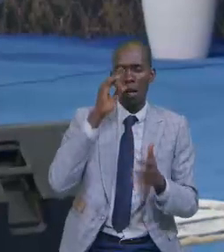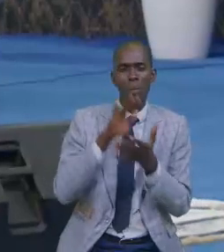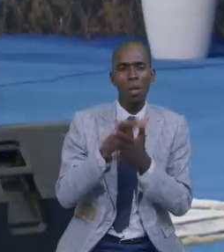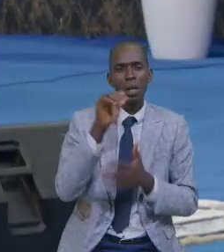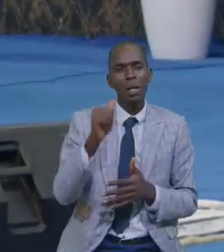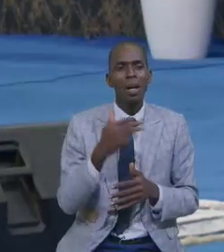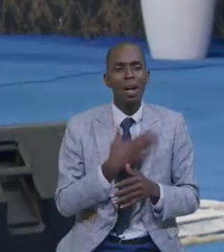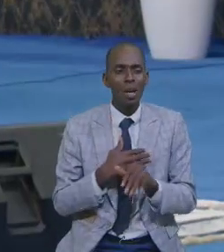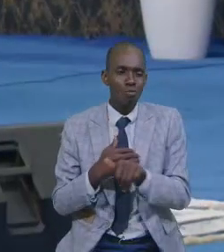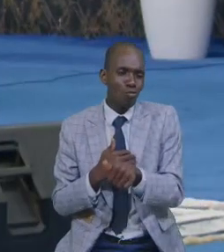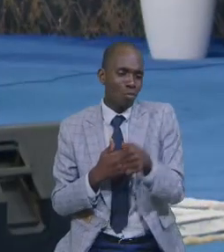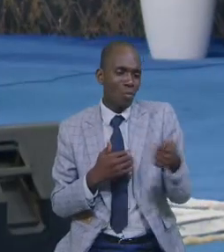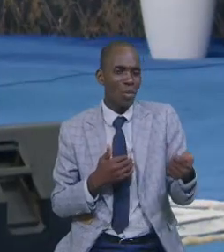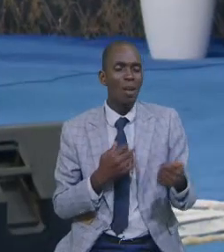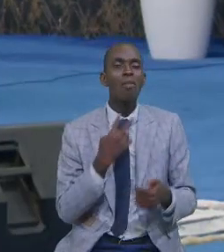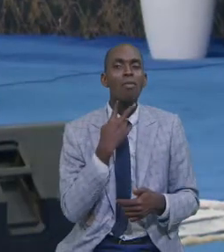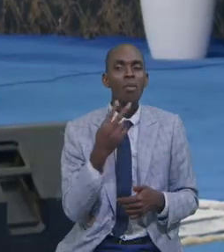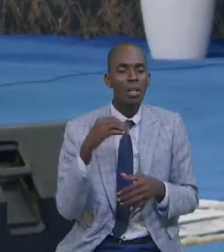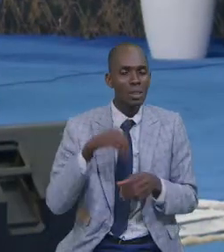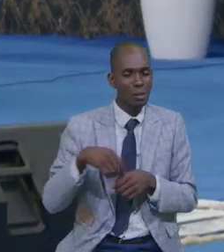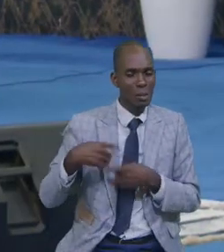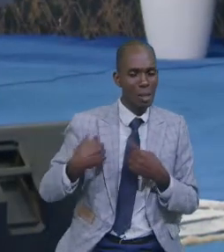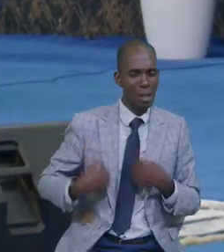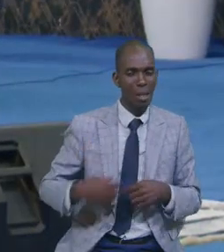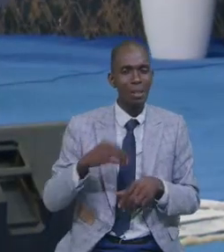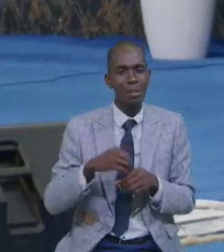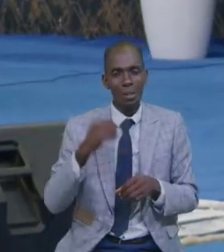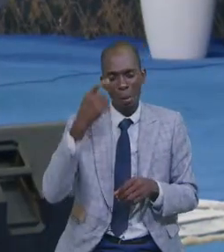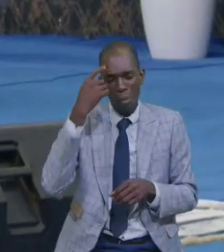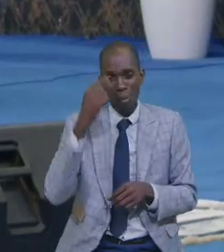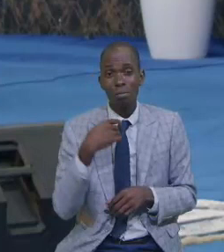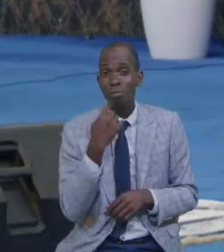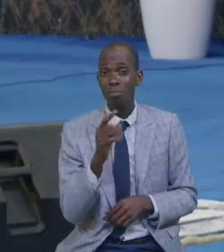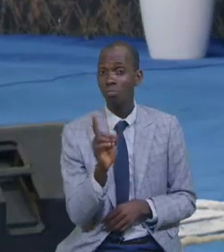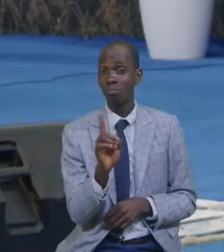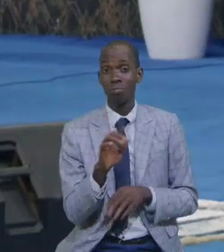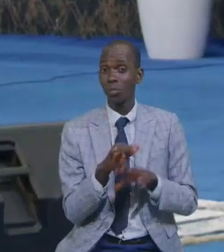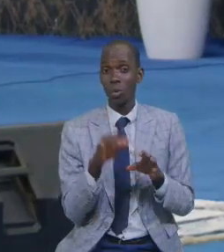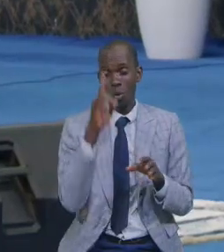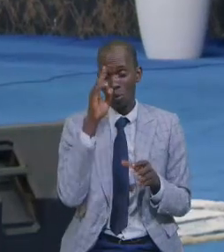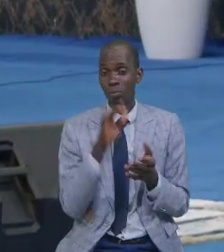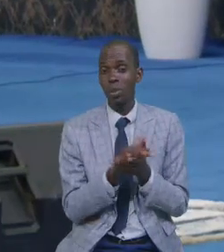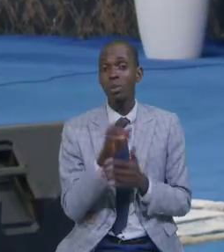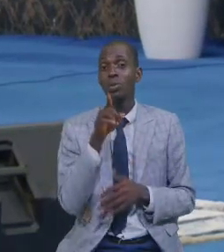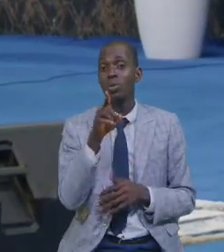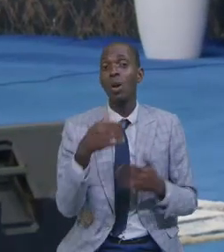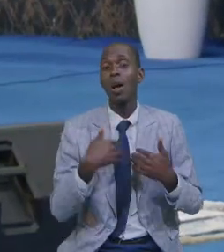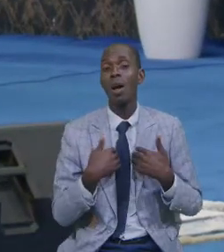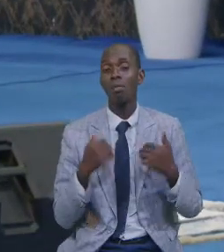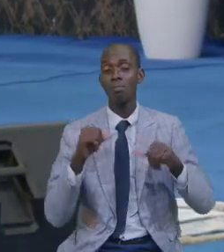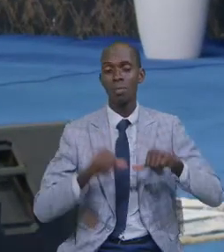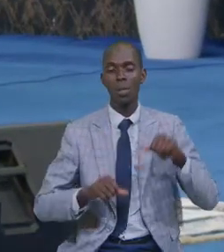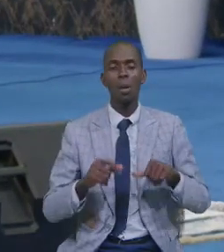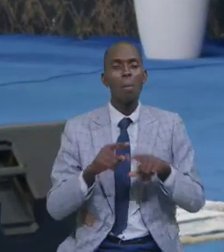else in the mind, in the heart, saying, no, you don't believe. You have unbelief. And Jesus